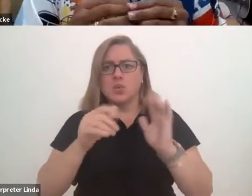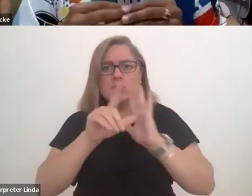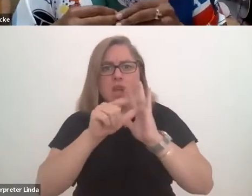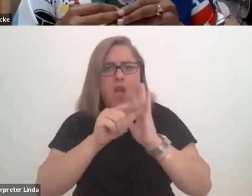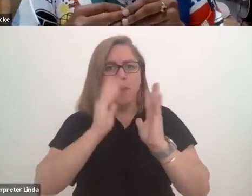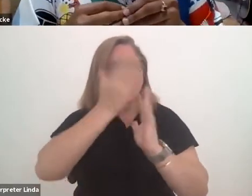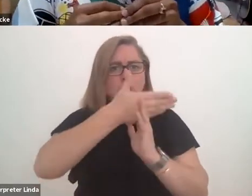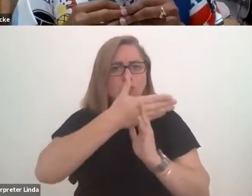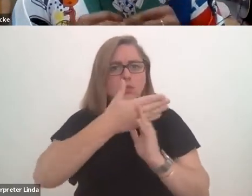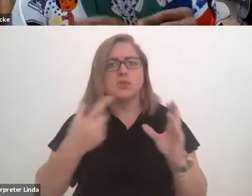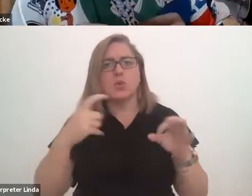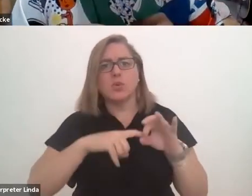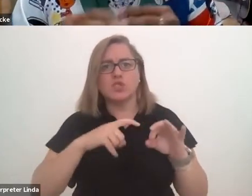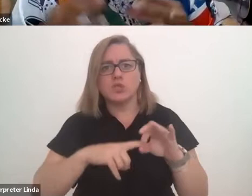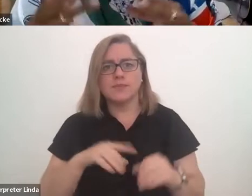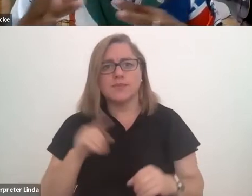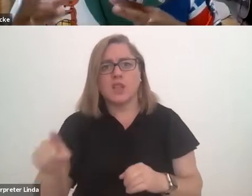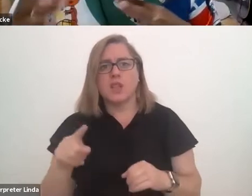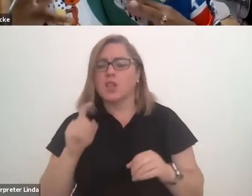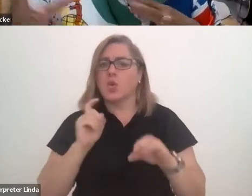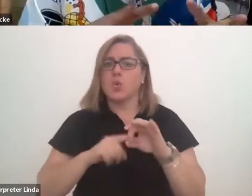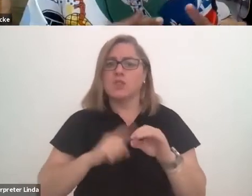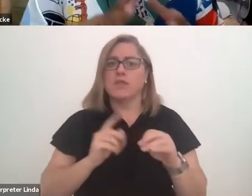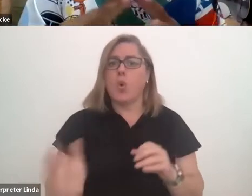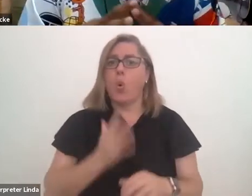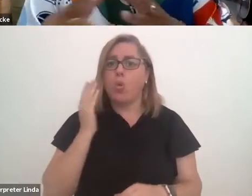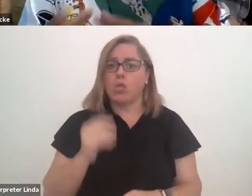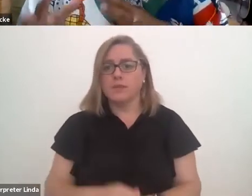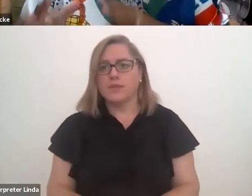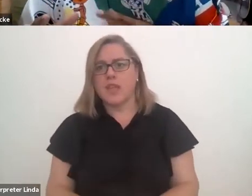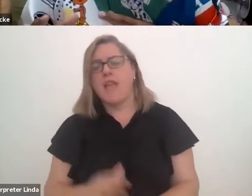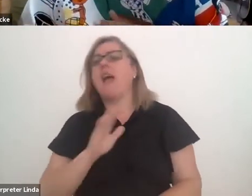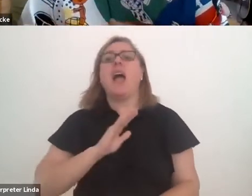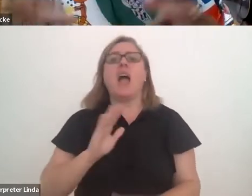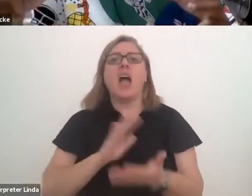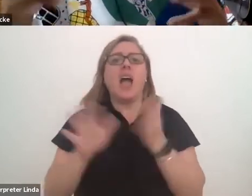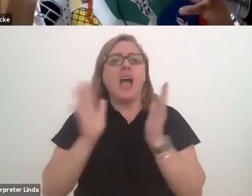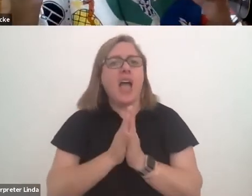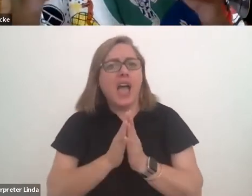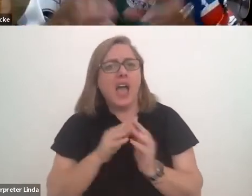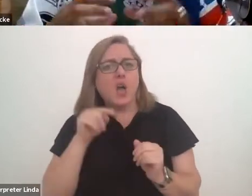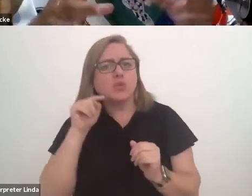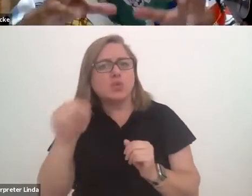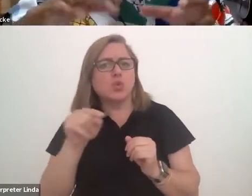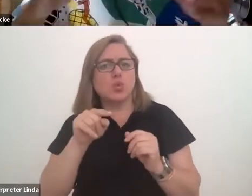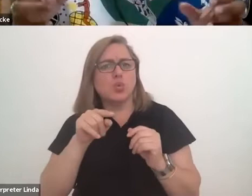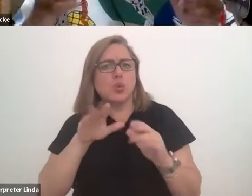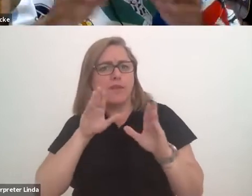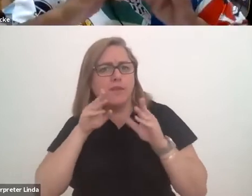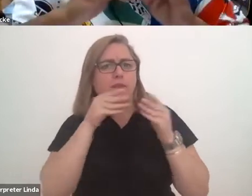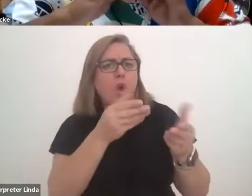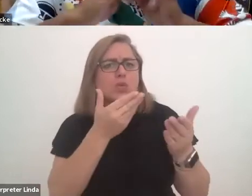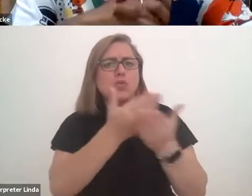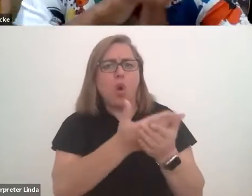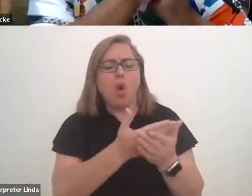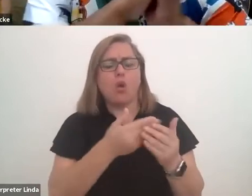segue. So question for all, how do we as a community address lateral violence within our and other